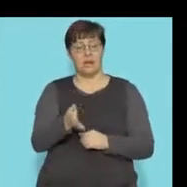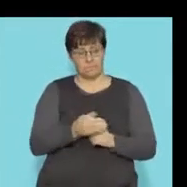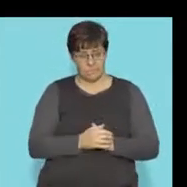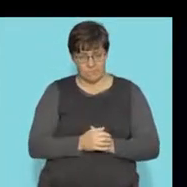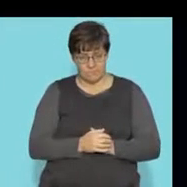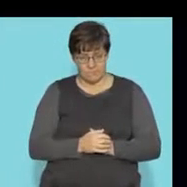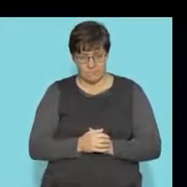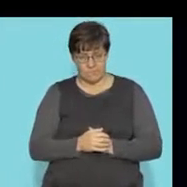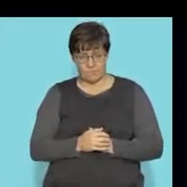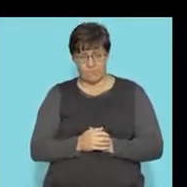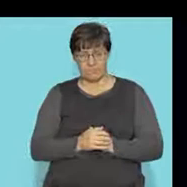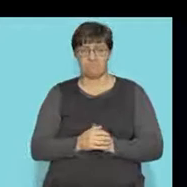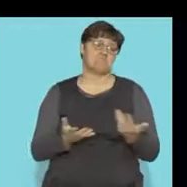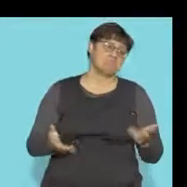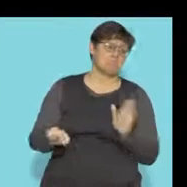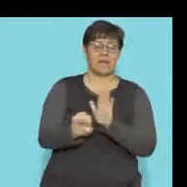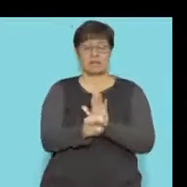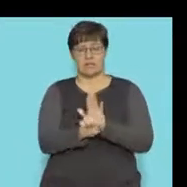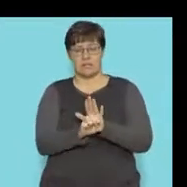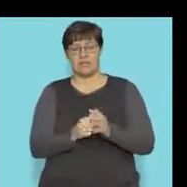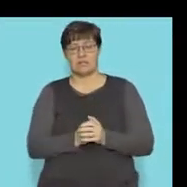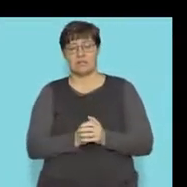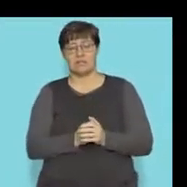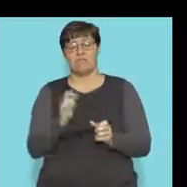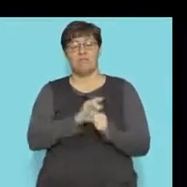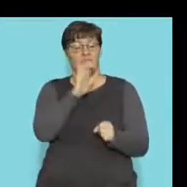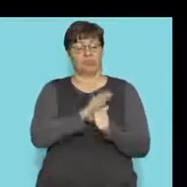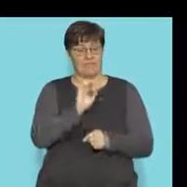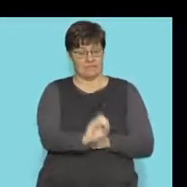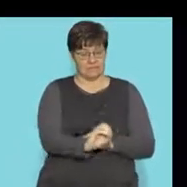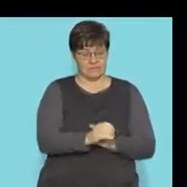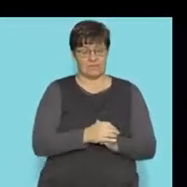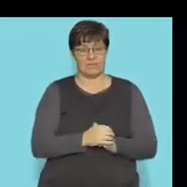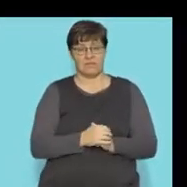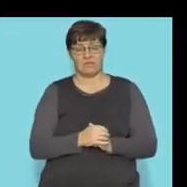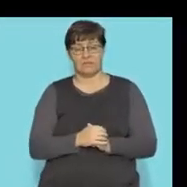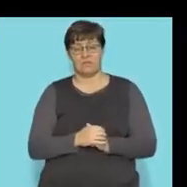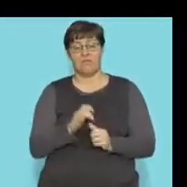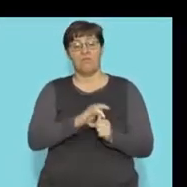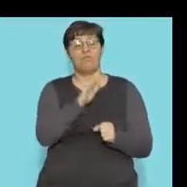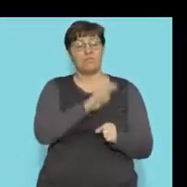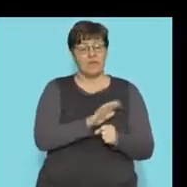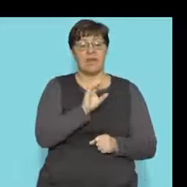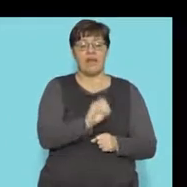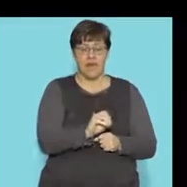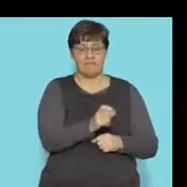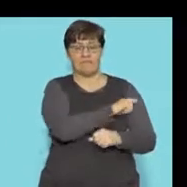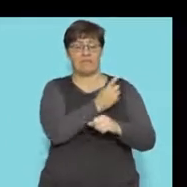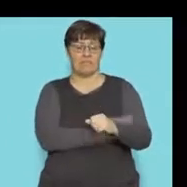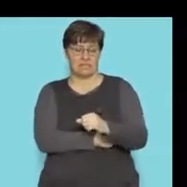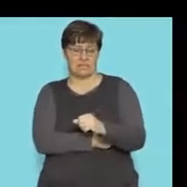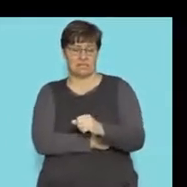shape has. So for instance, if you have a can of cool drink, we know that that cool drink has a capacity. It can